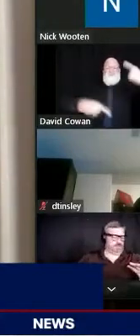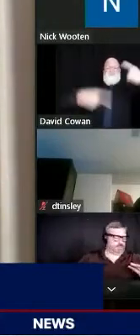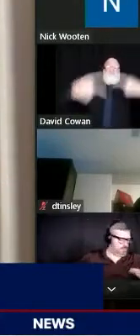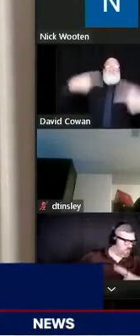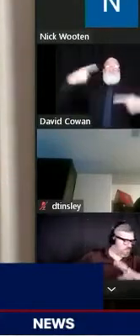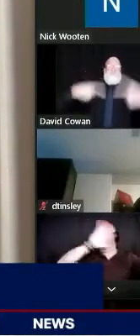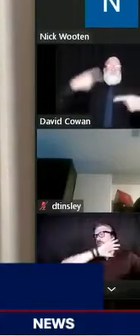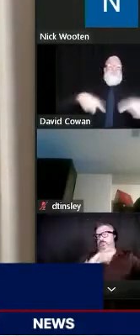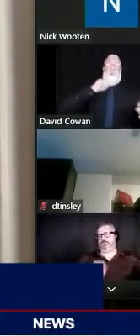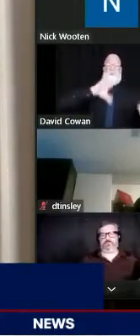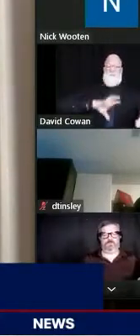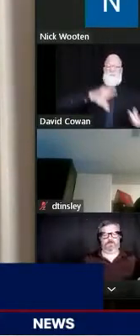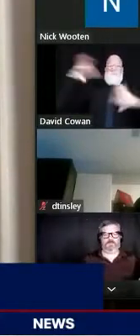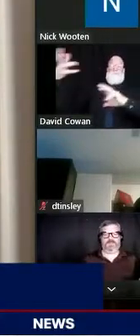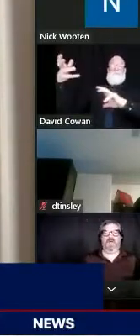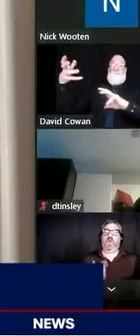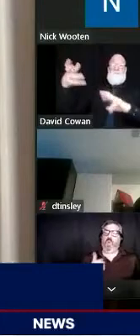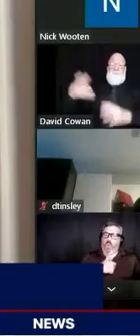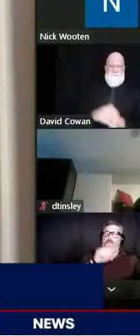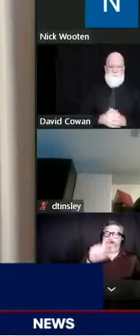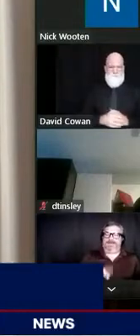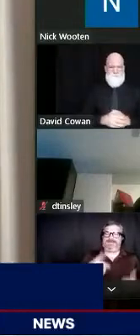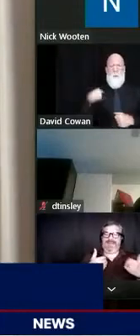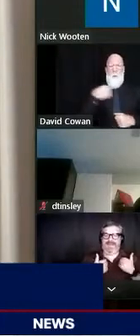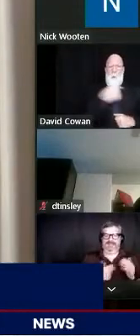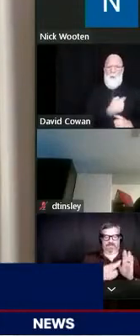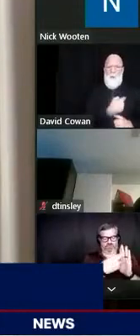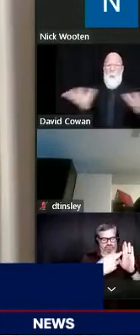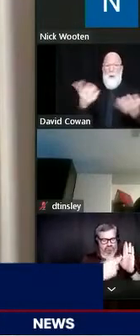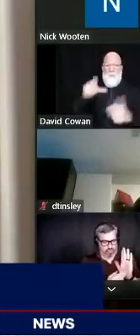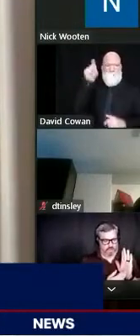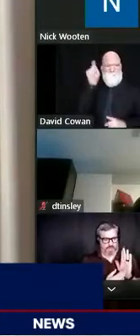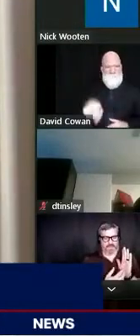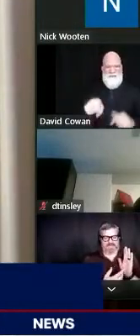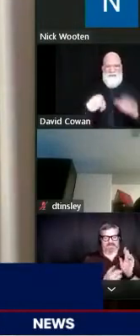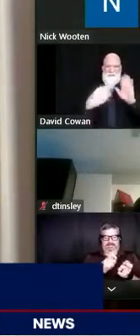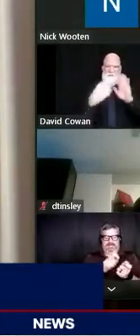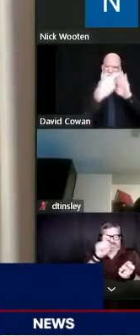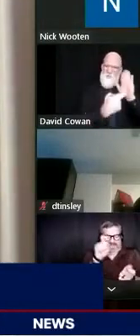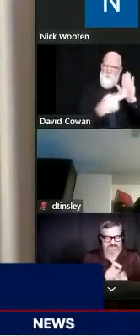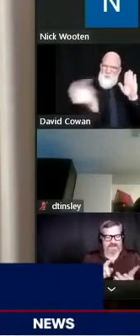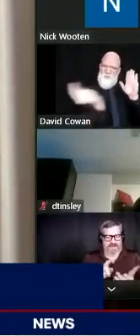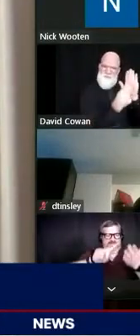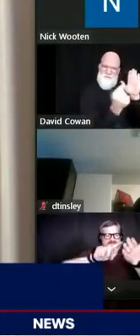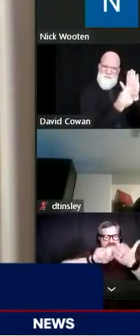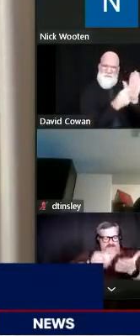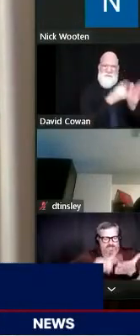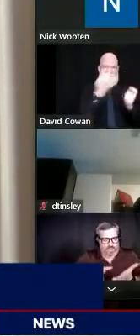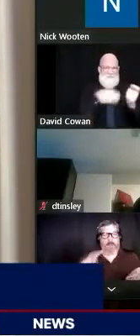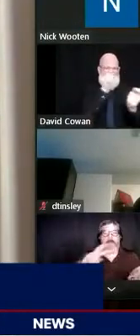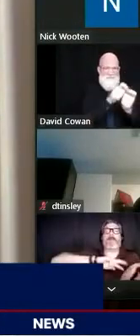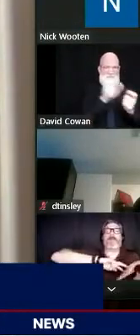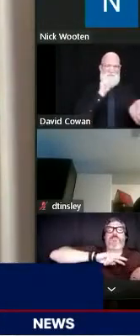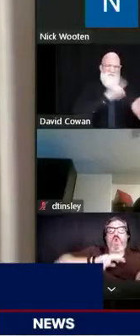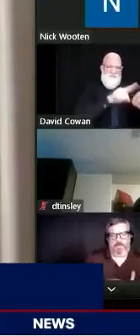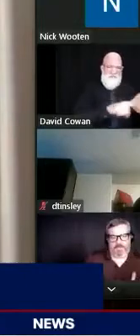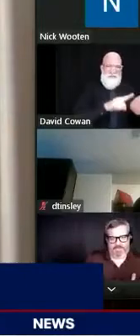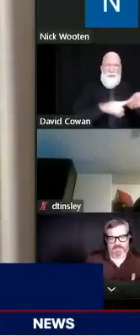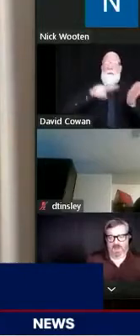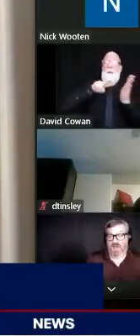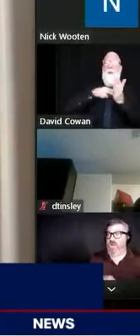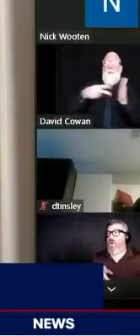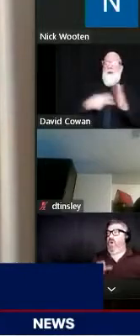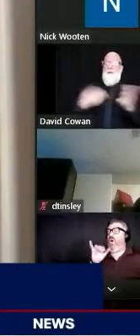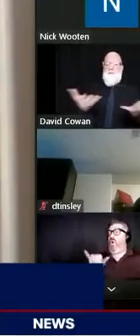laid out of a specific investigatory purpose like we've seen in this County we've heard that this person did this we and